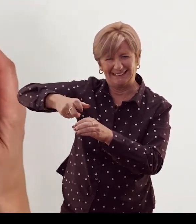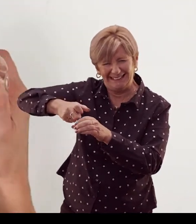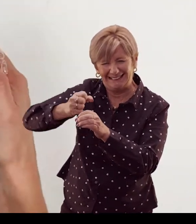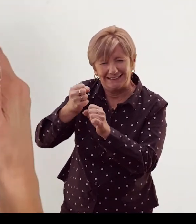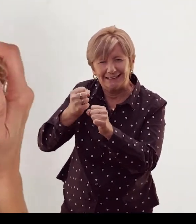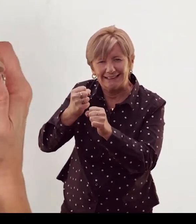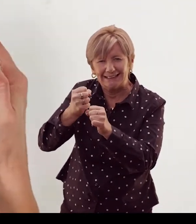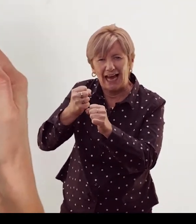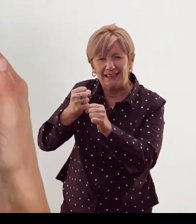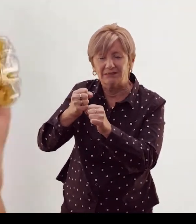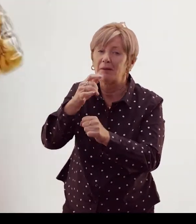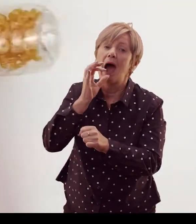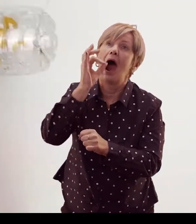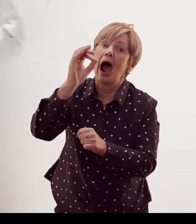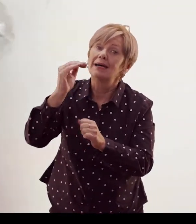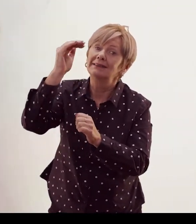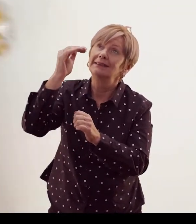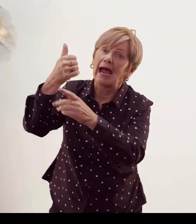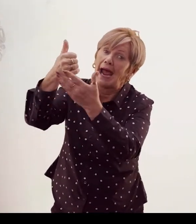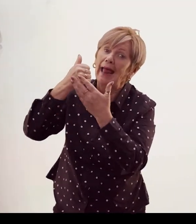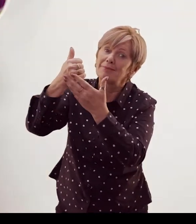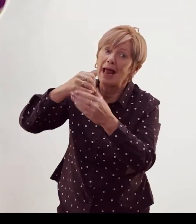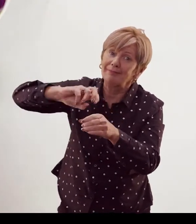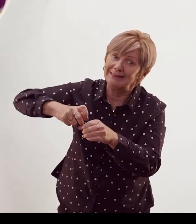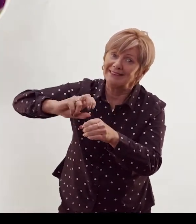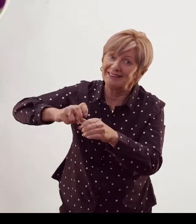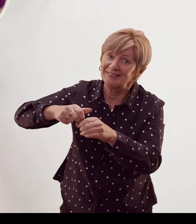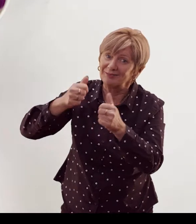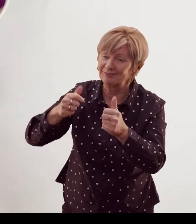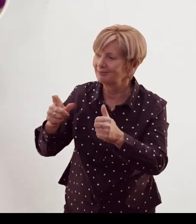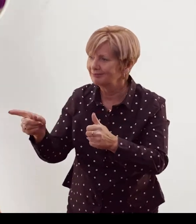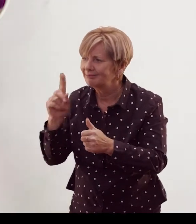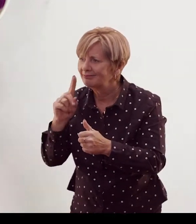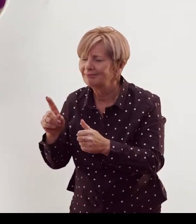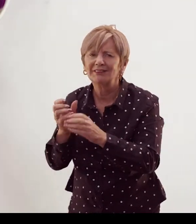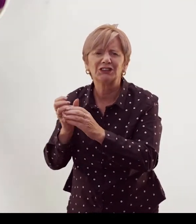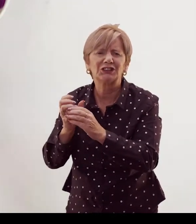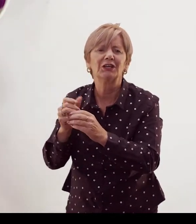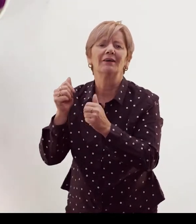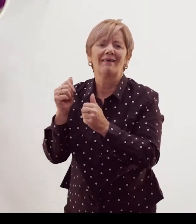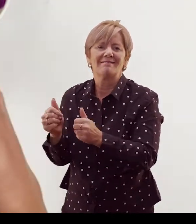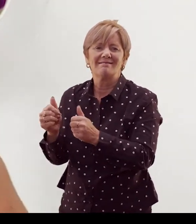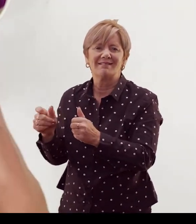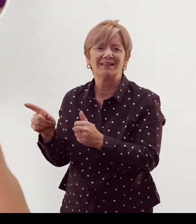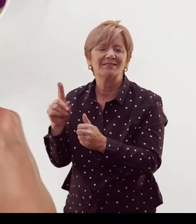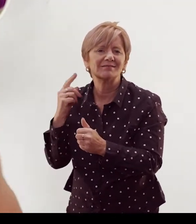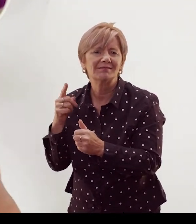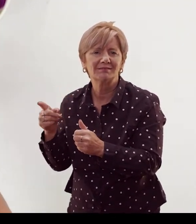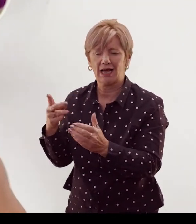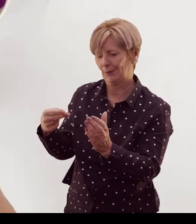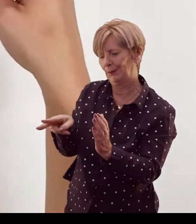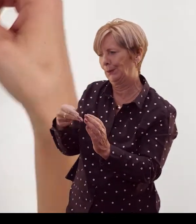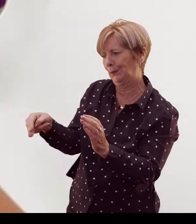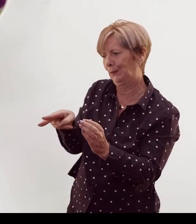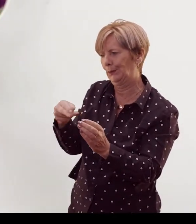this. Give it a little shake to see if you like its sound. Now to decorate the outside of your bottle, get some PVA glue